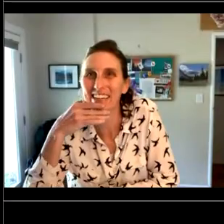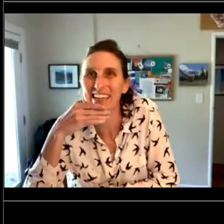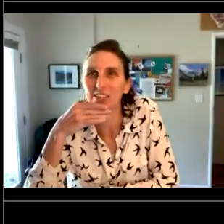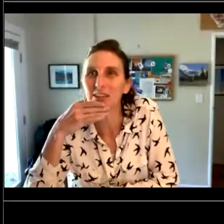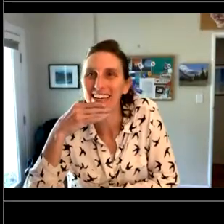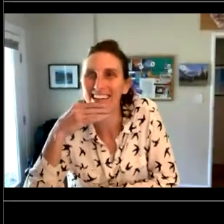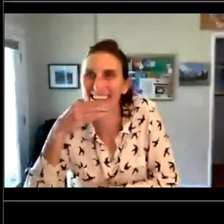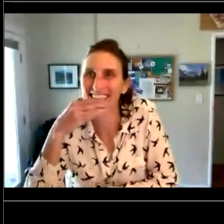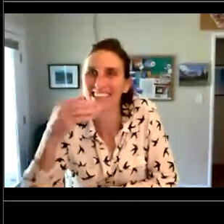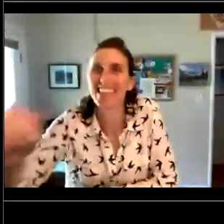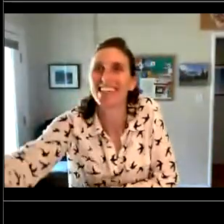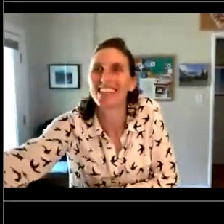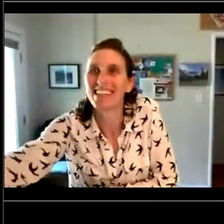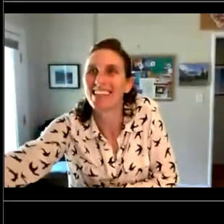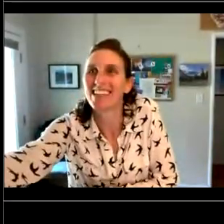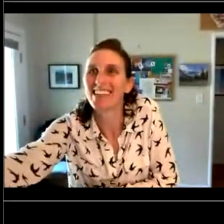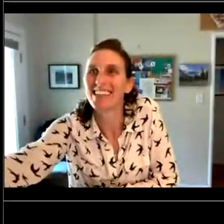I can't hear you.